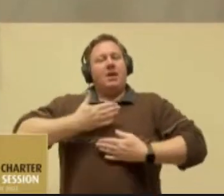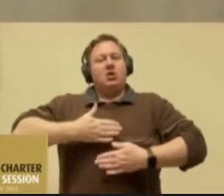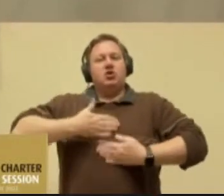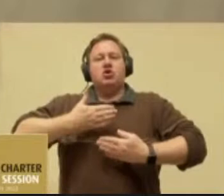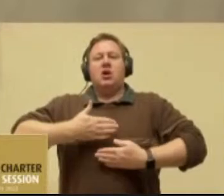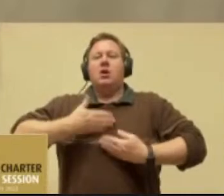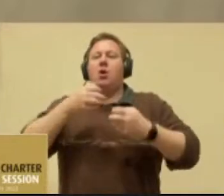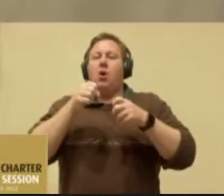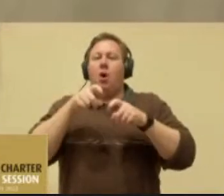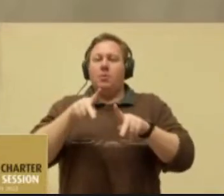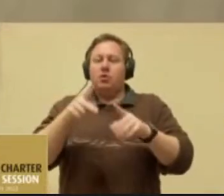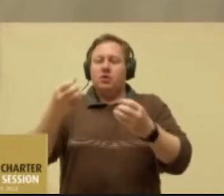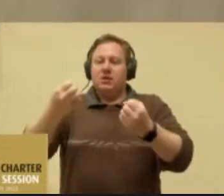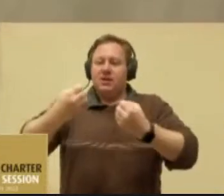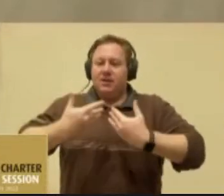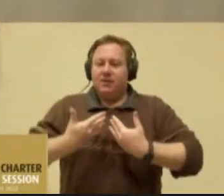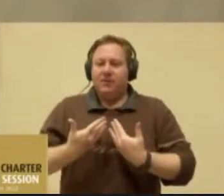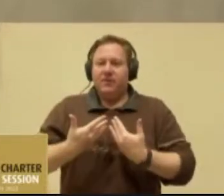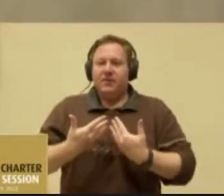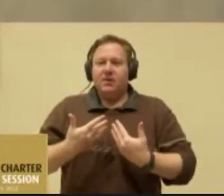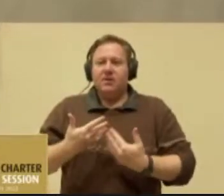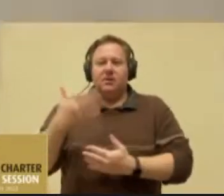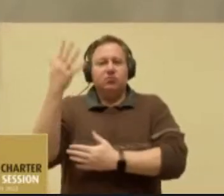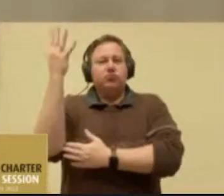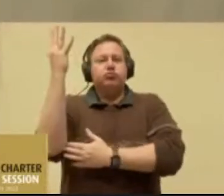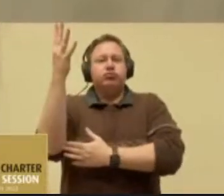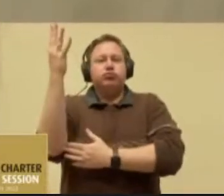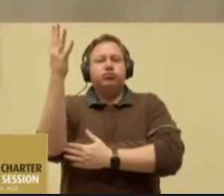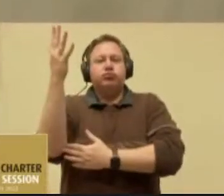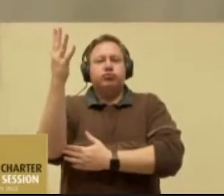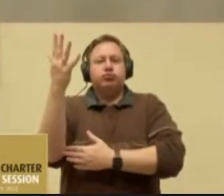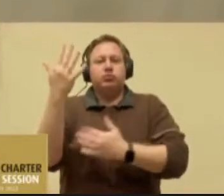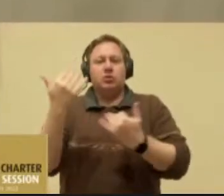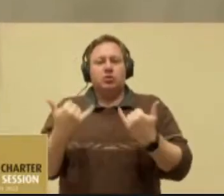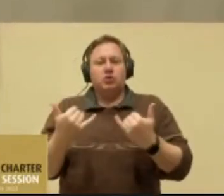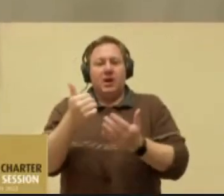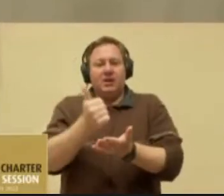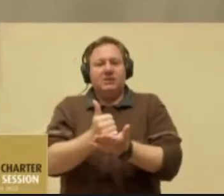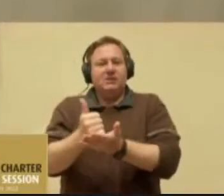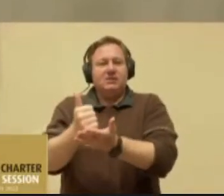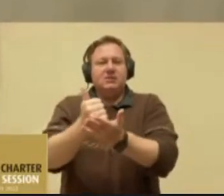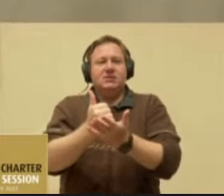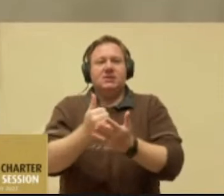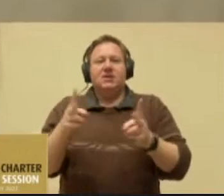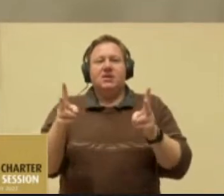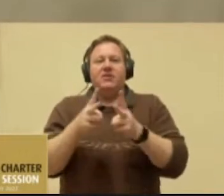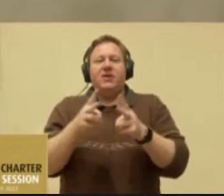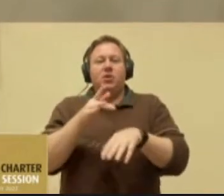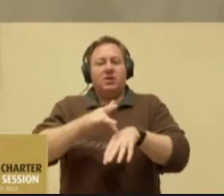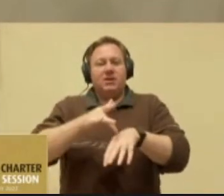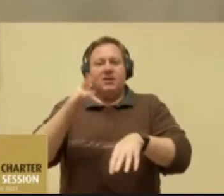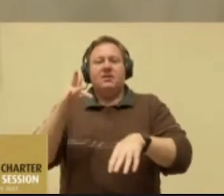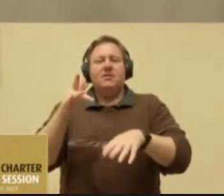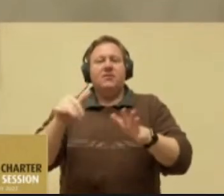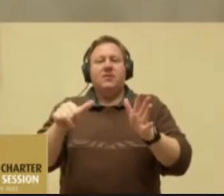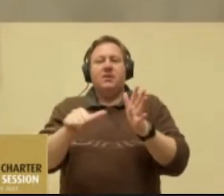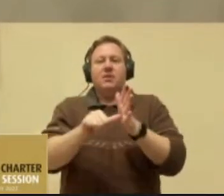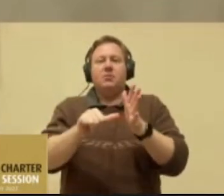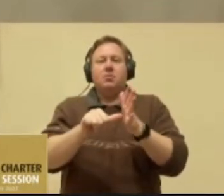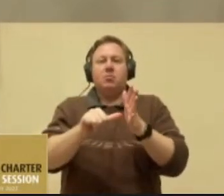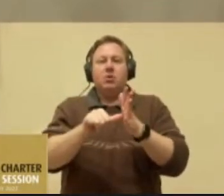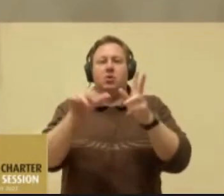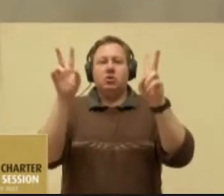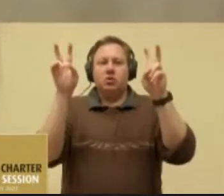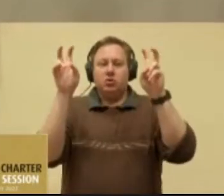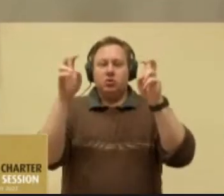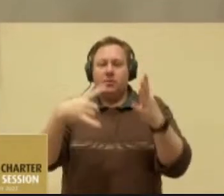opportunity to address this august sitting on such a very sensitive and important topic of